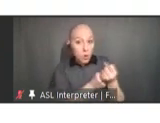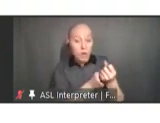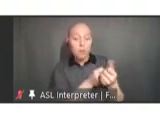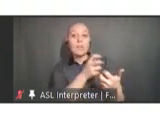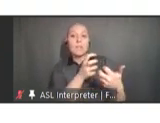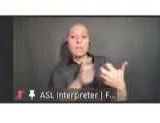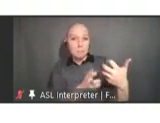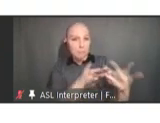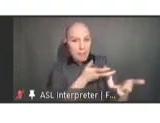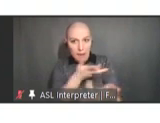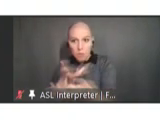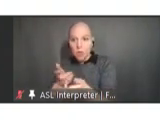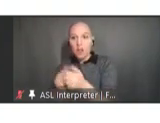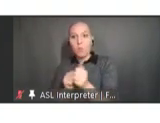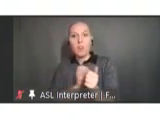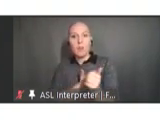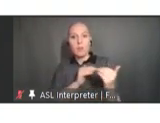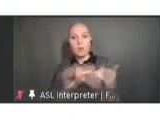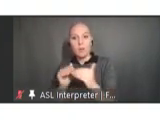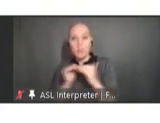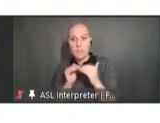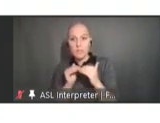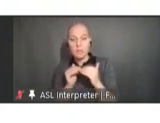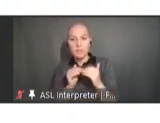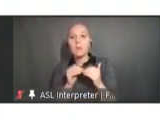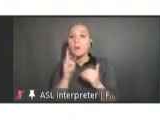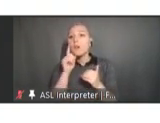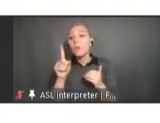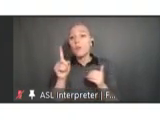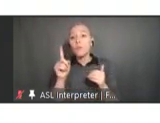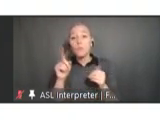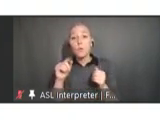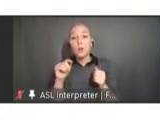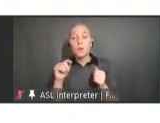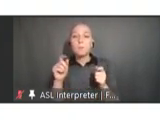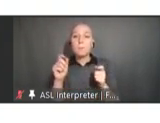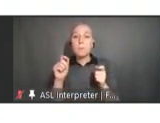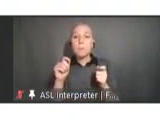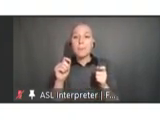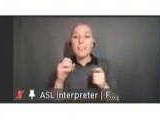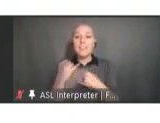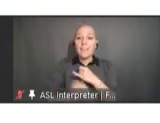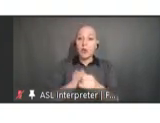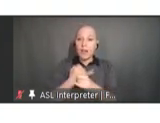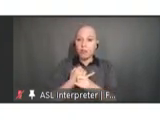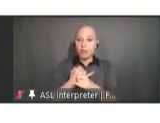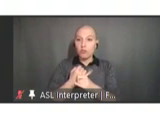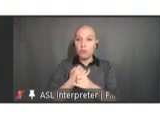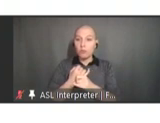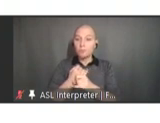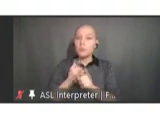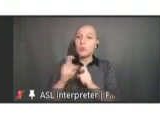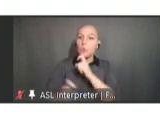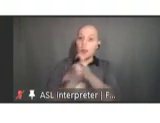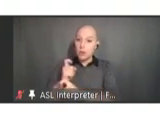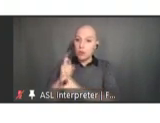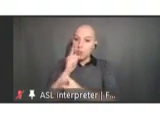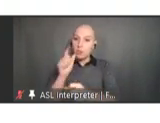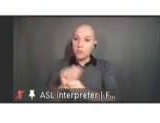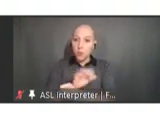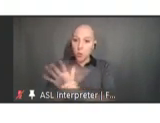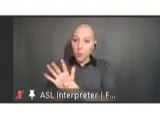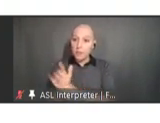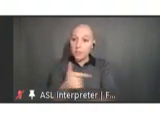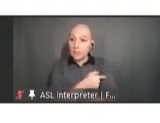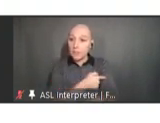colleagues on the administration's international donations of COVID vaccines. And like our other